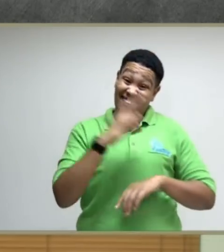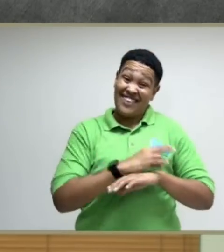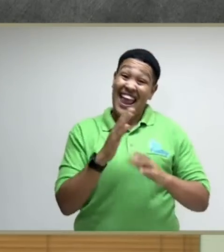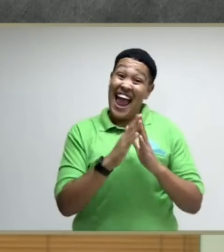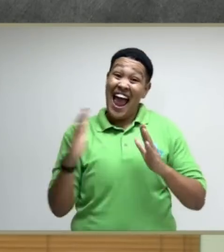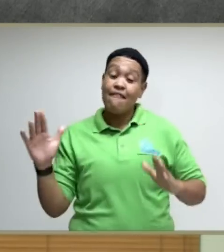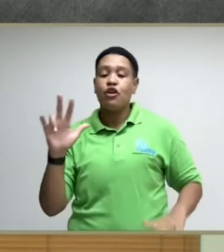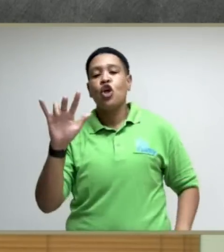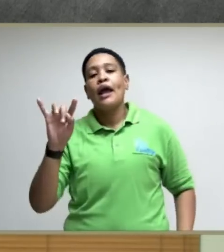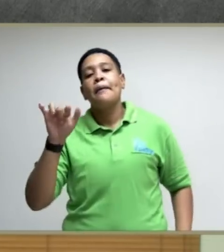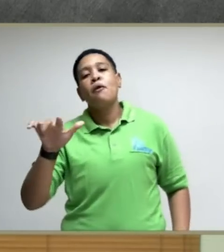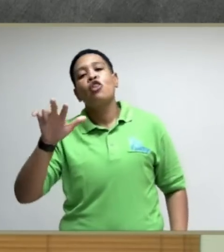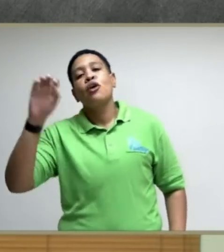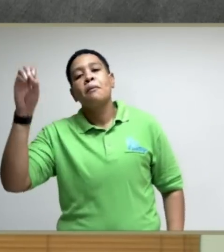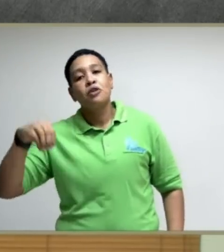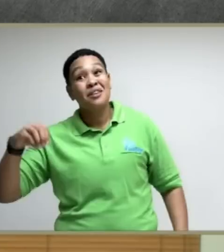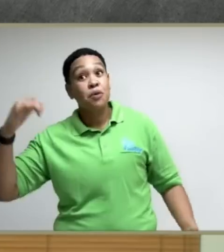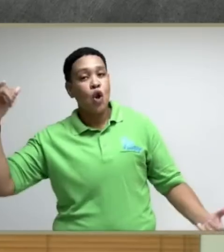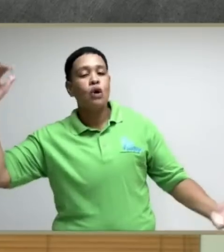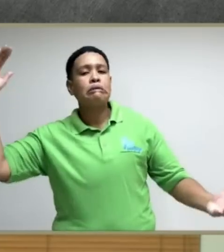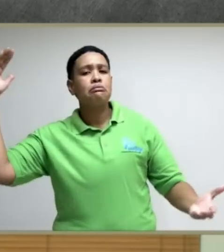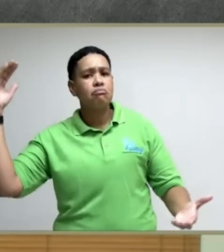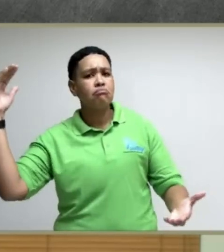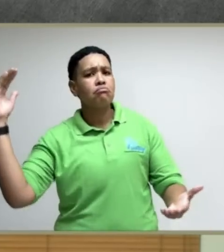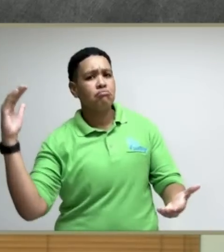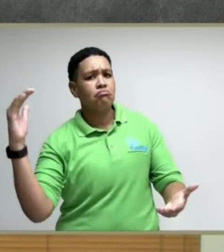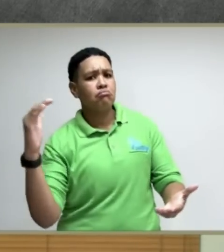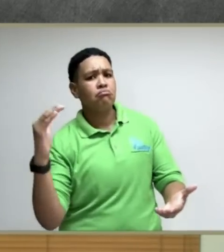certainly it is going down.